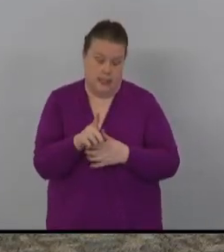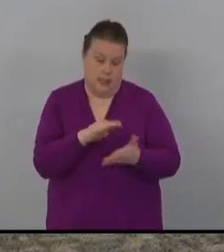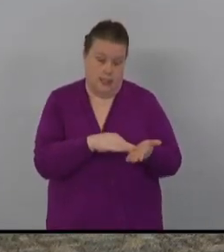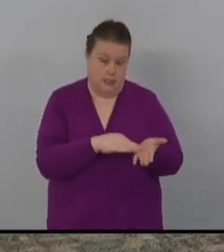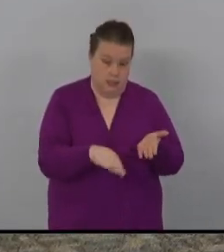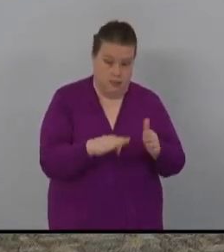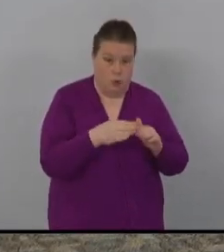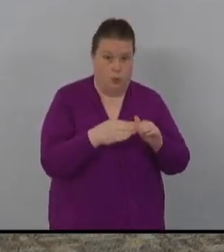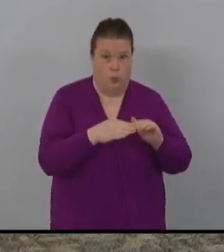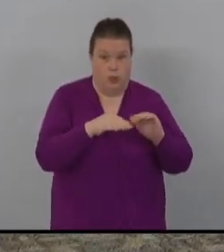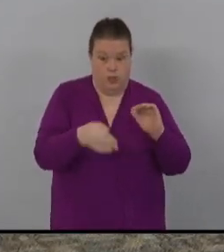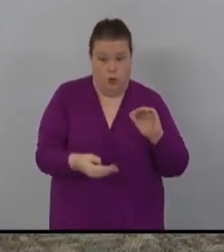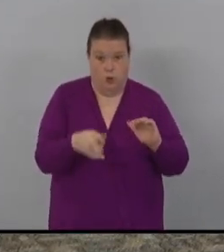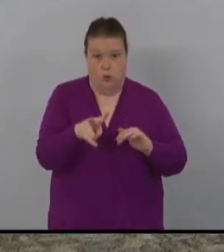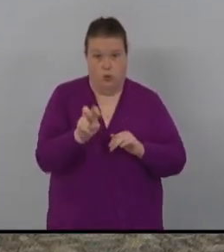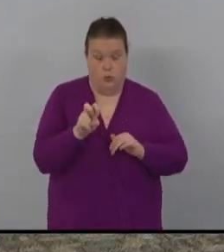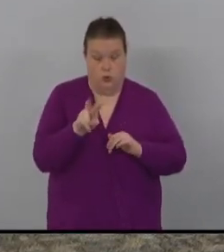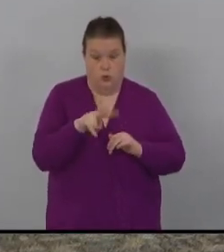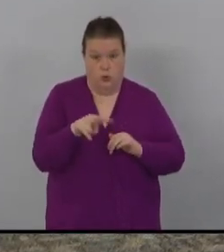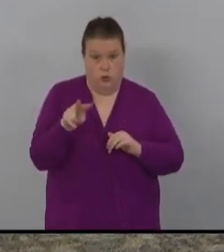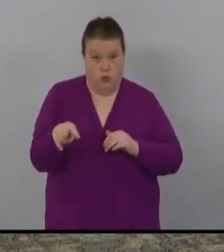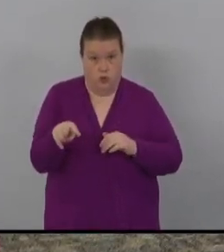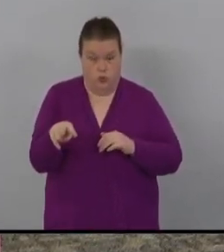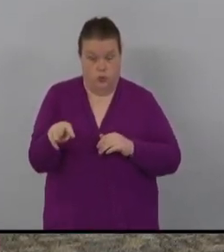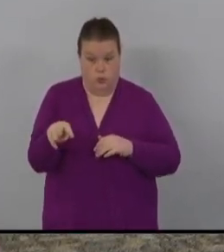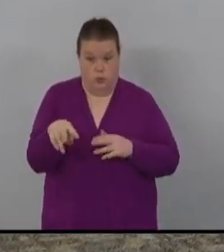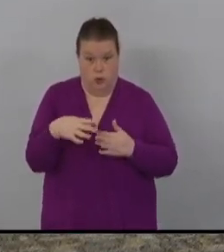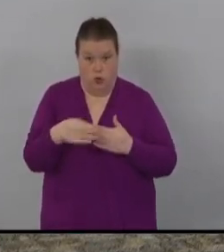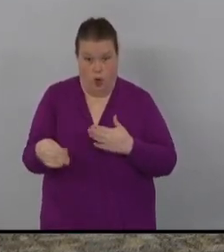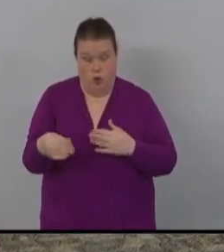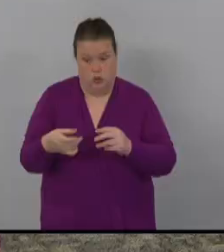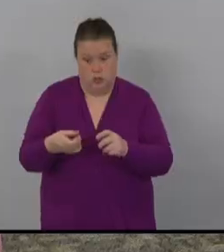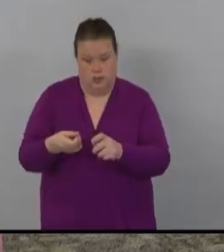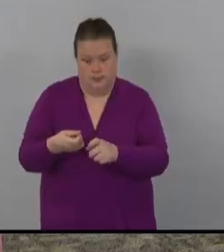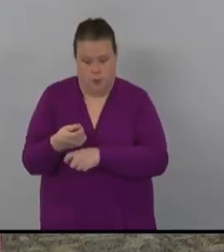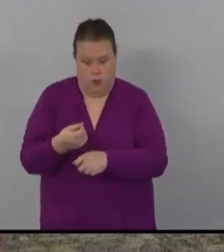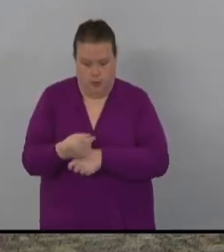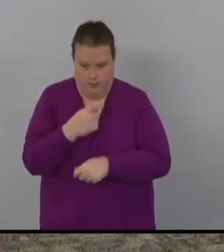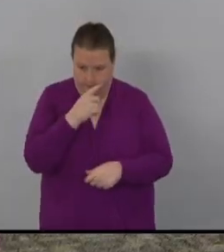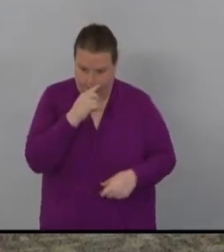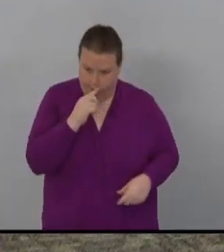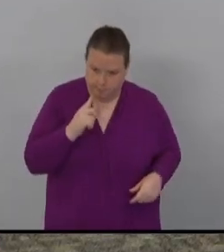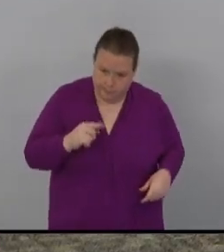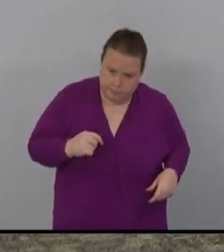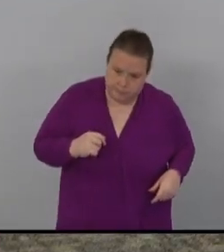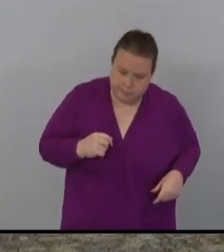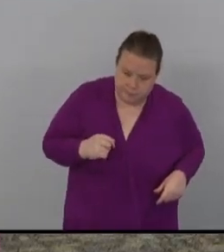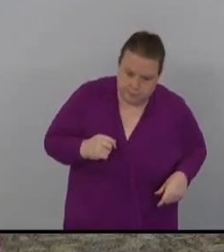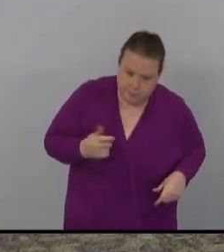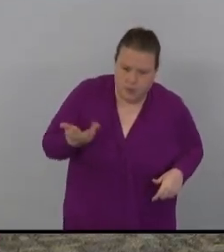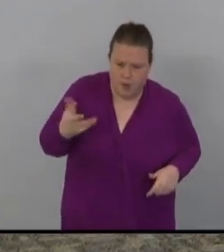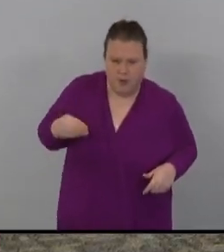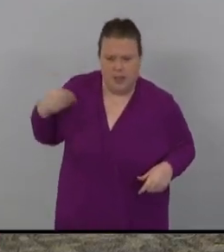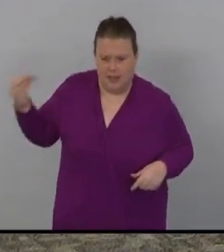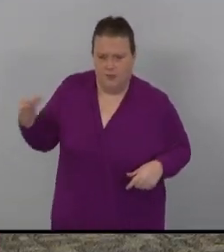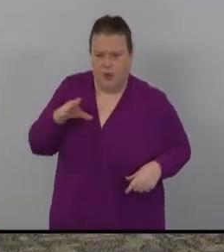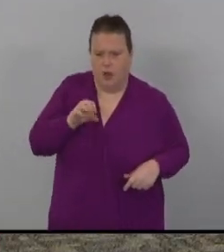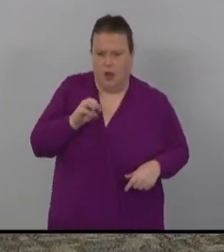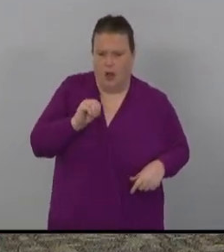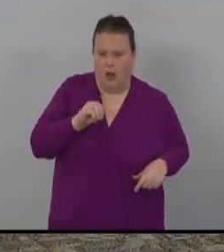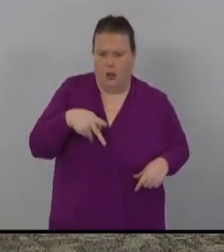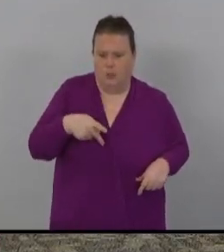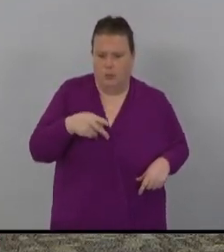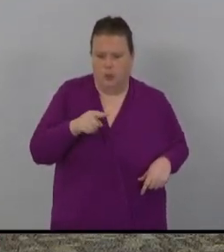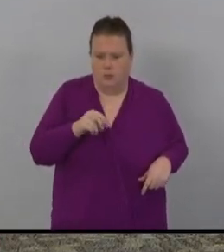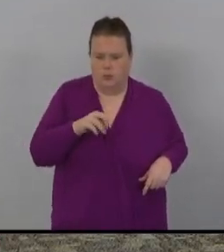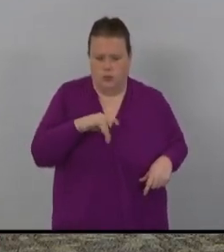And then the fund balances are estimated at the point in time I gave this to the comptrollers. Also in that packet